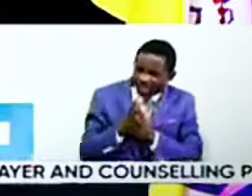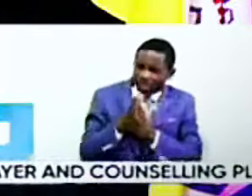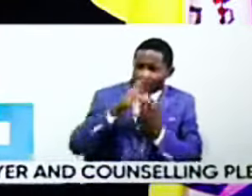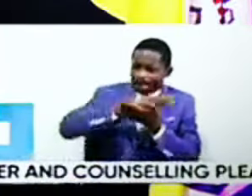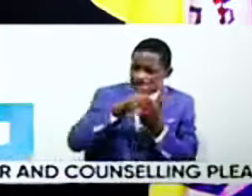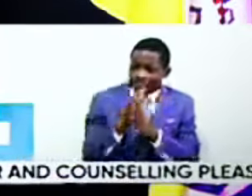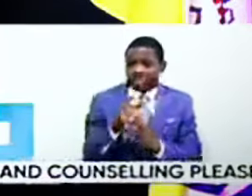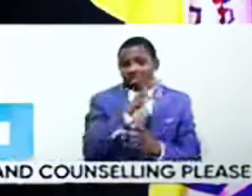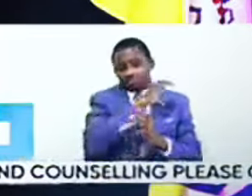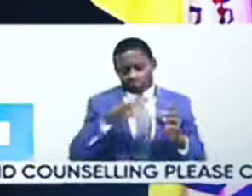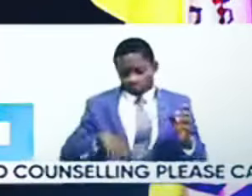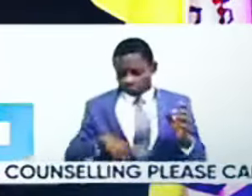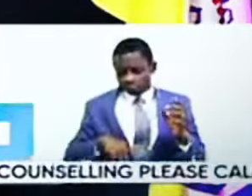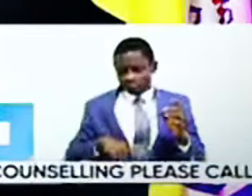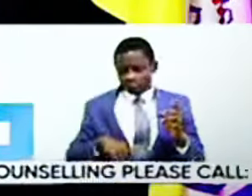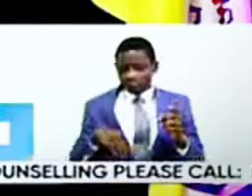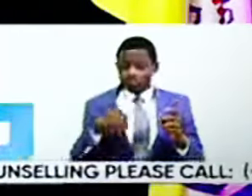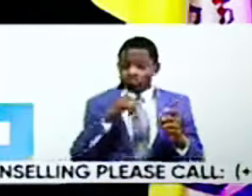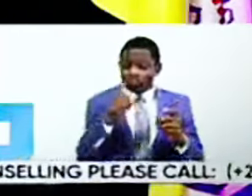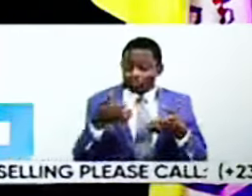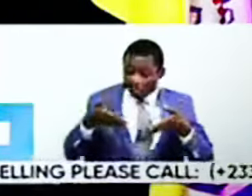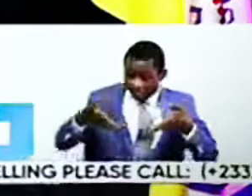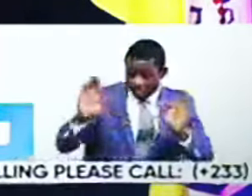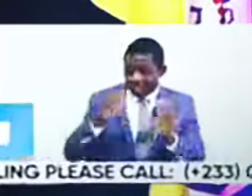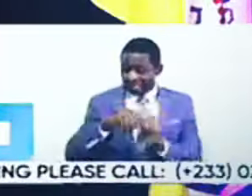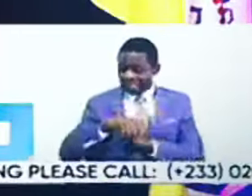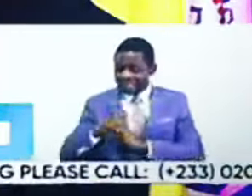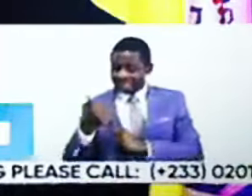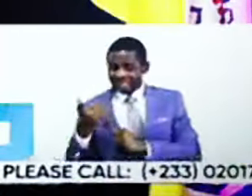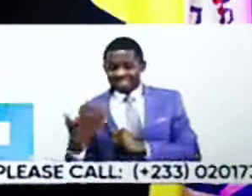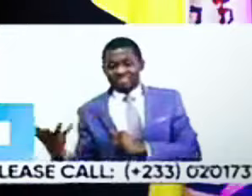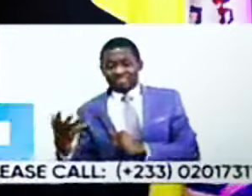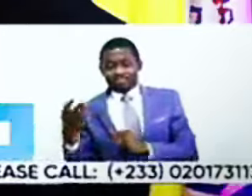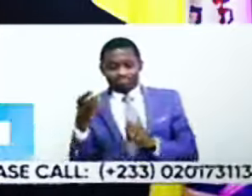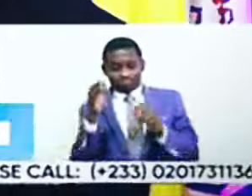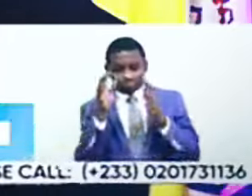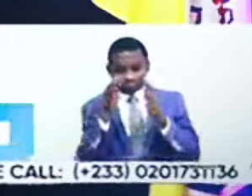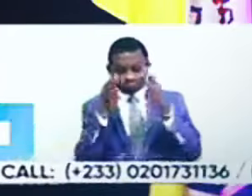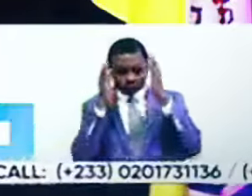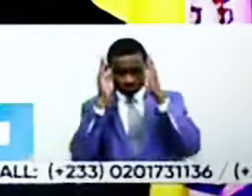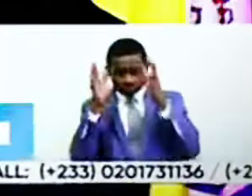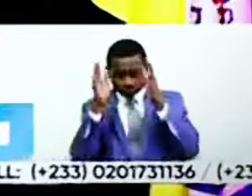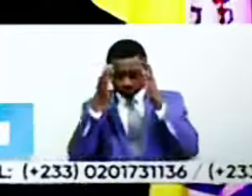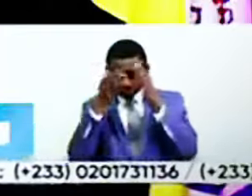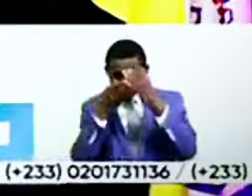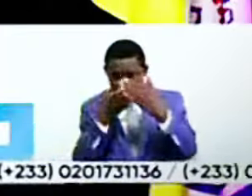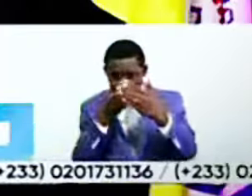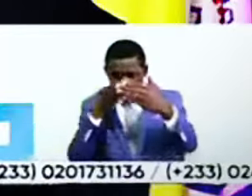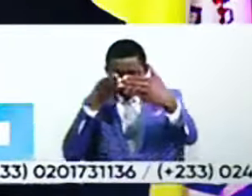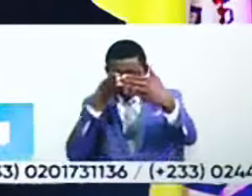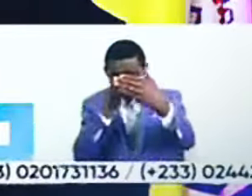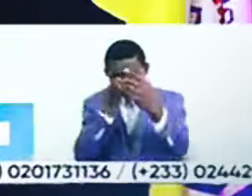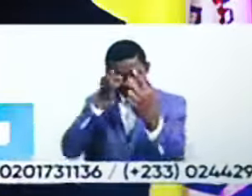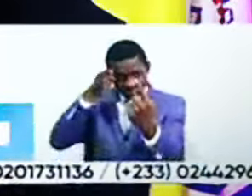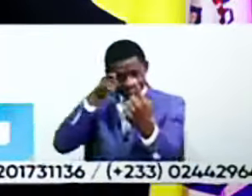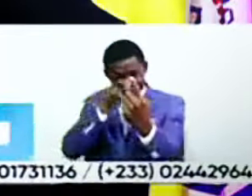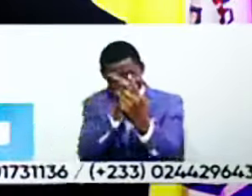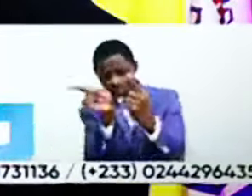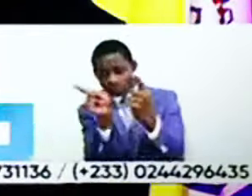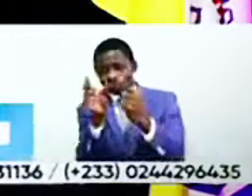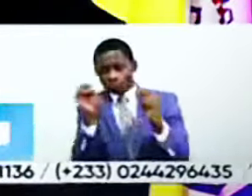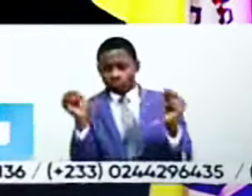Christ. He never allowed anything to divert his side from Christ.